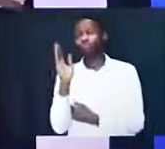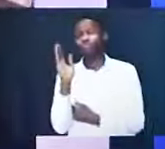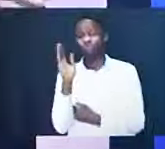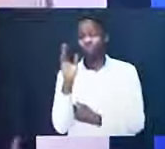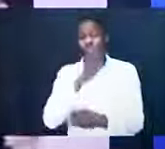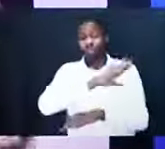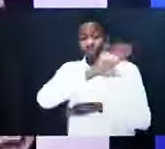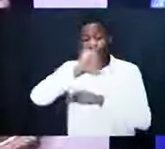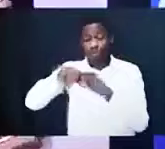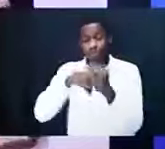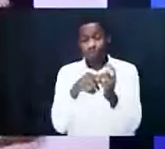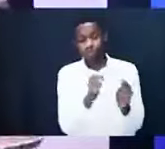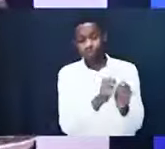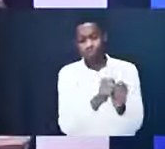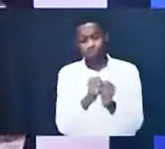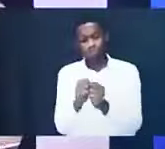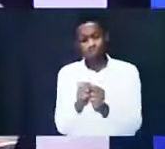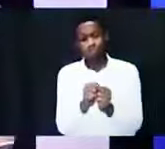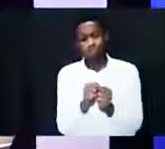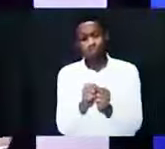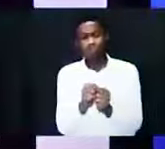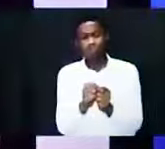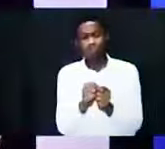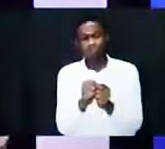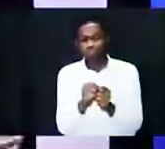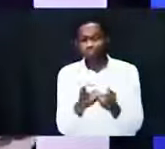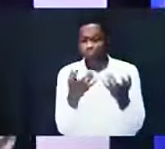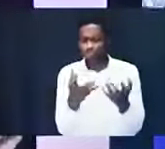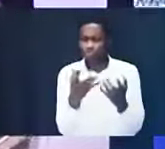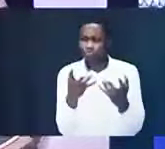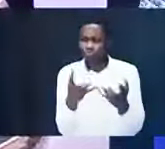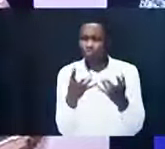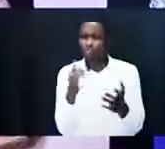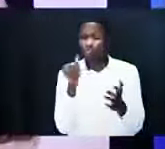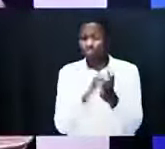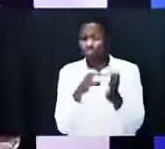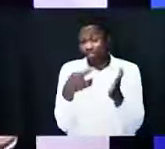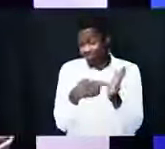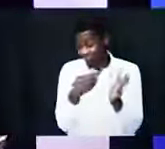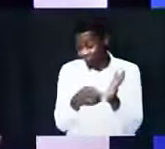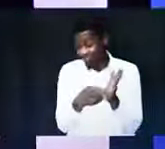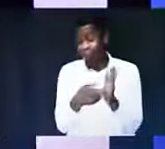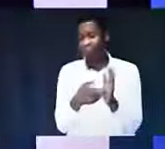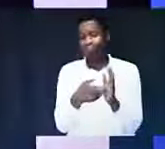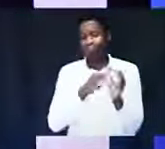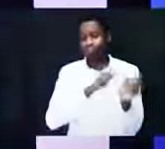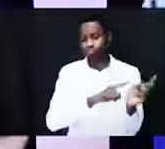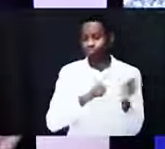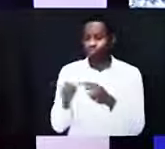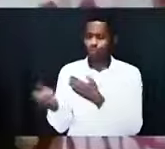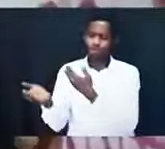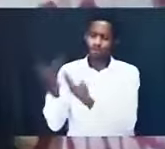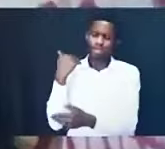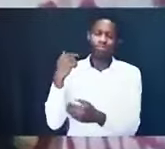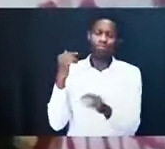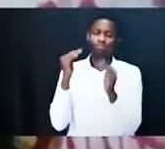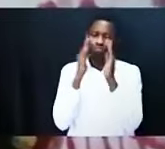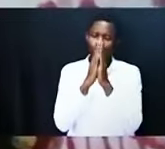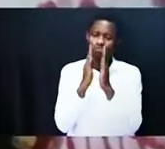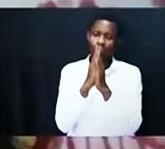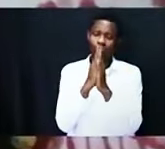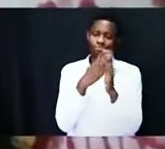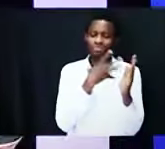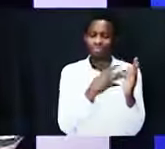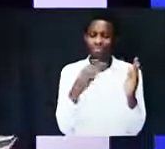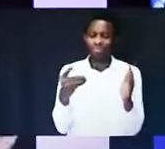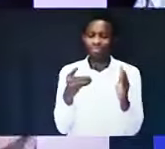All of us together. One thing that kind of revival should go back to prayer.